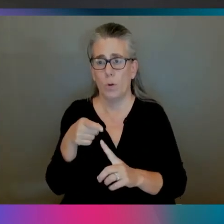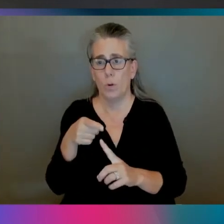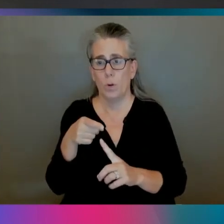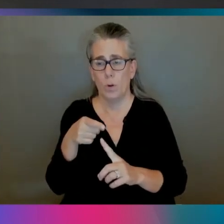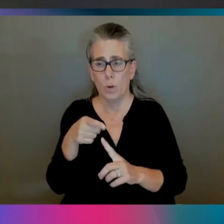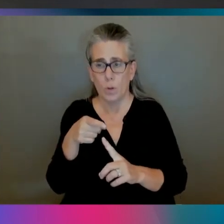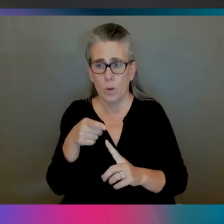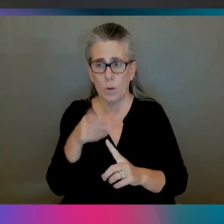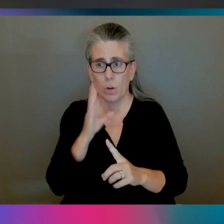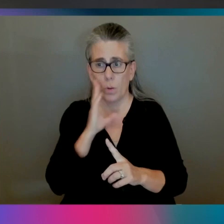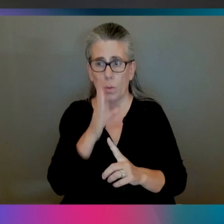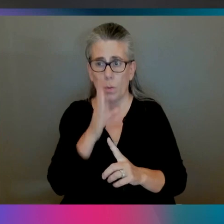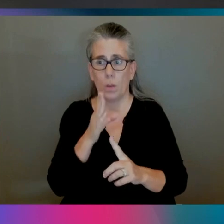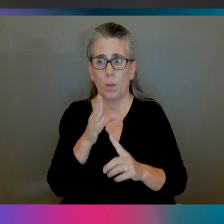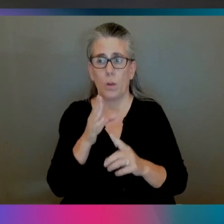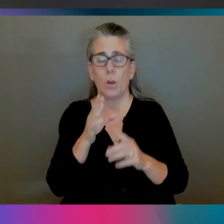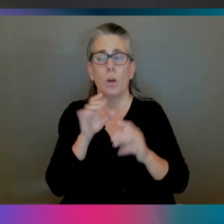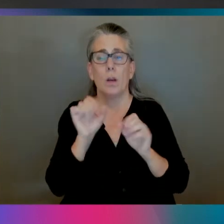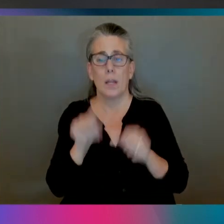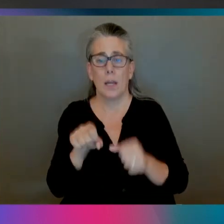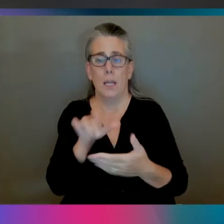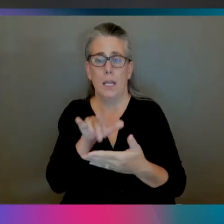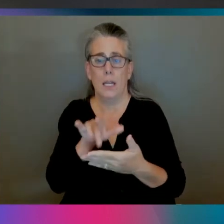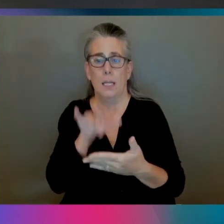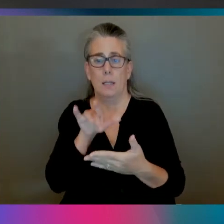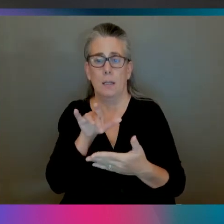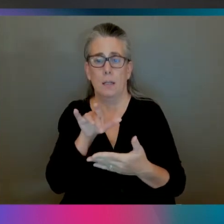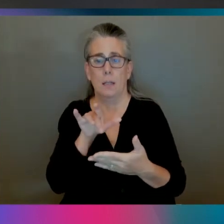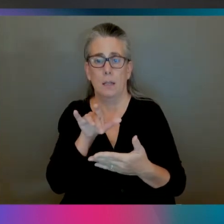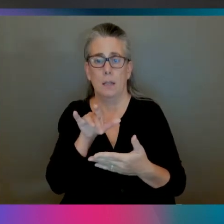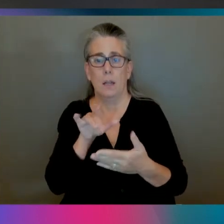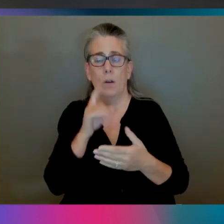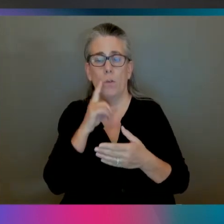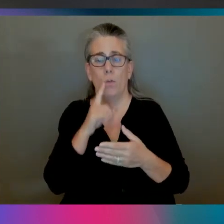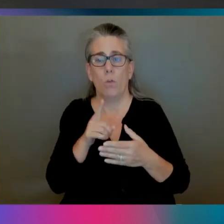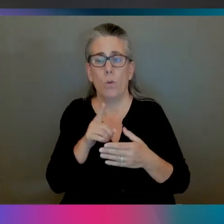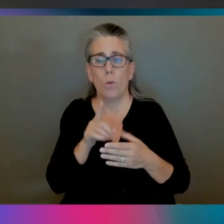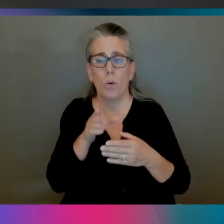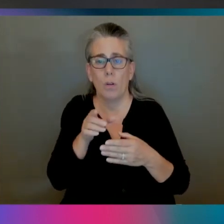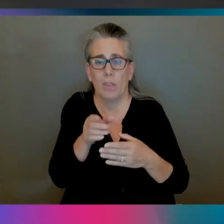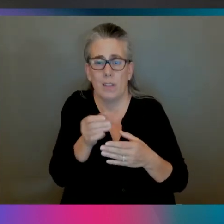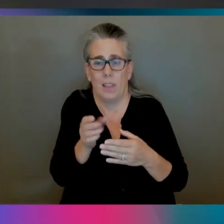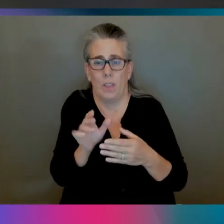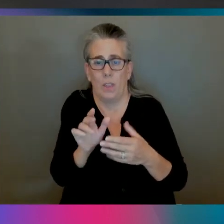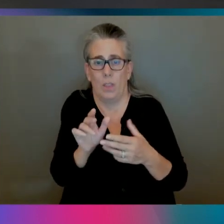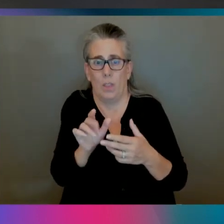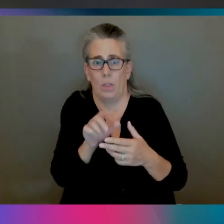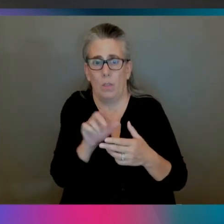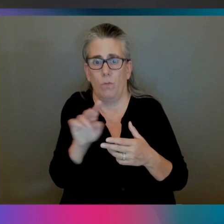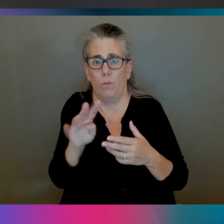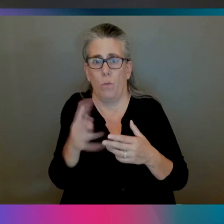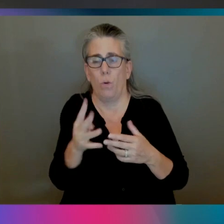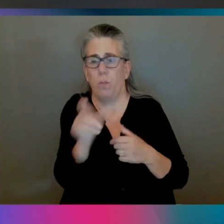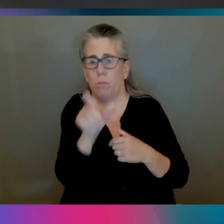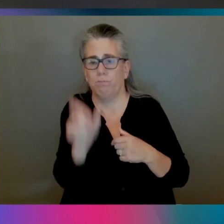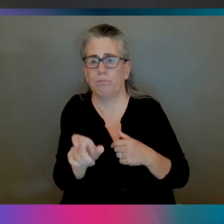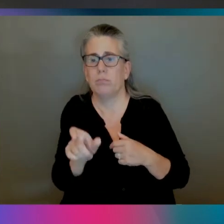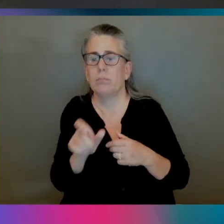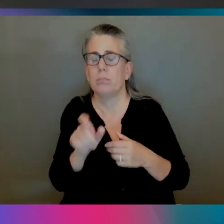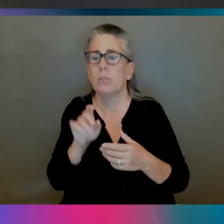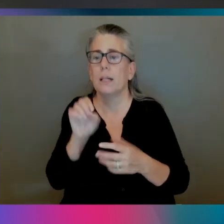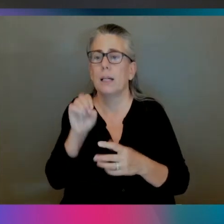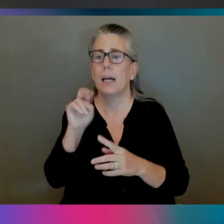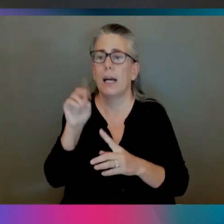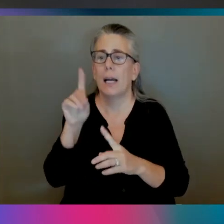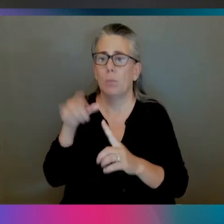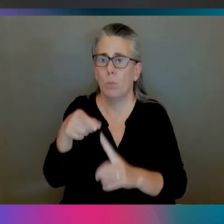that, I could then hit this endpoint with the invocations. So I would set up a deserializer because everything has to be in JSON,